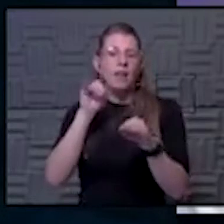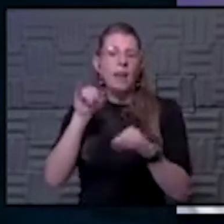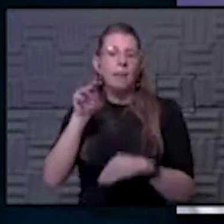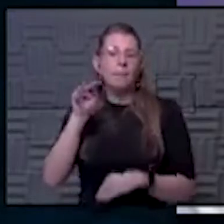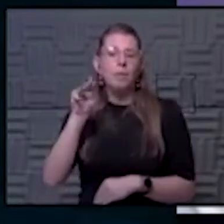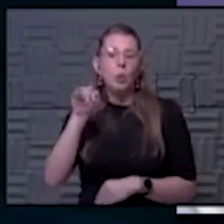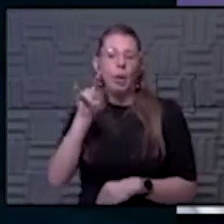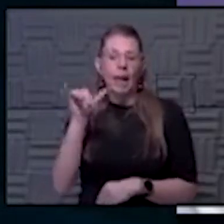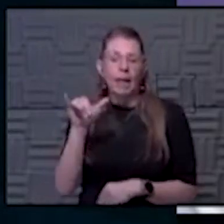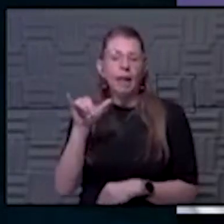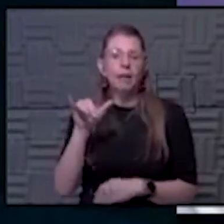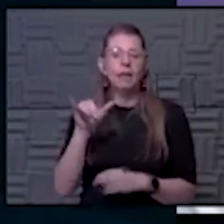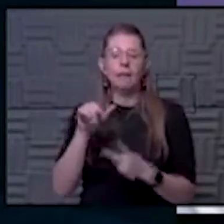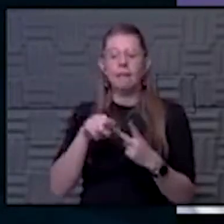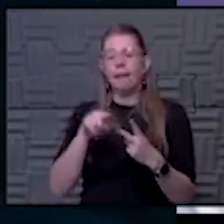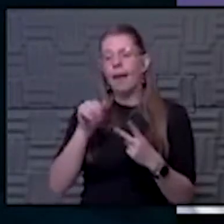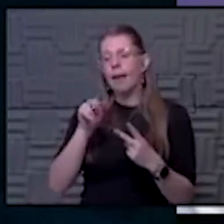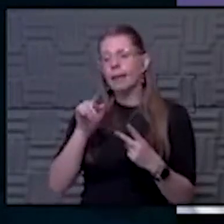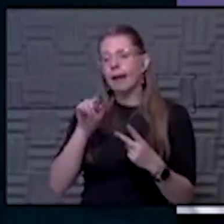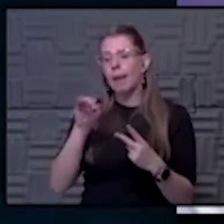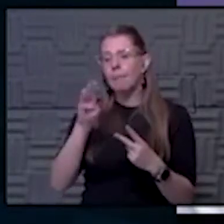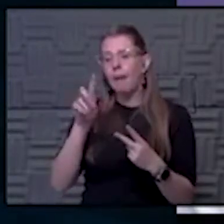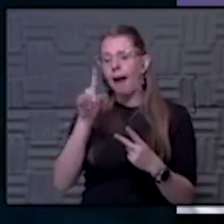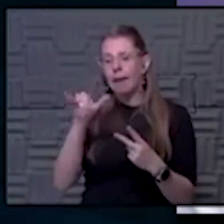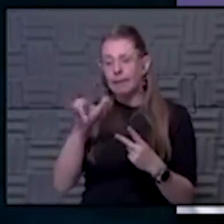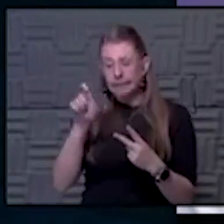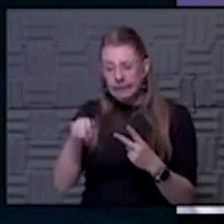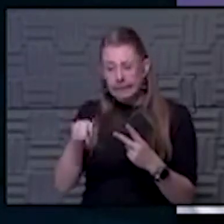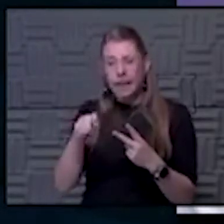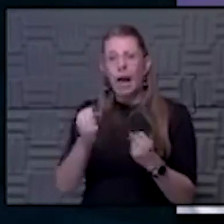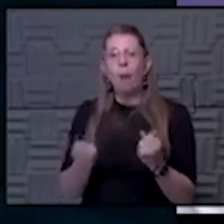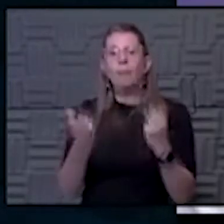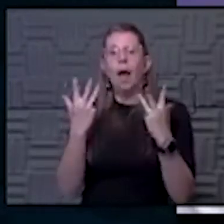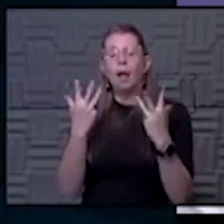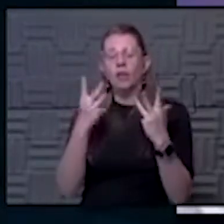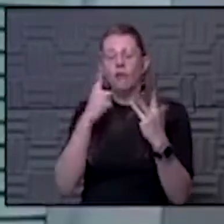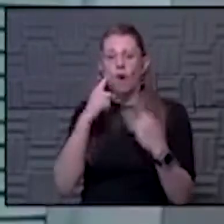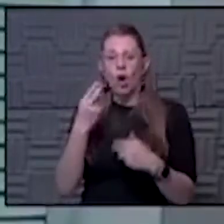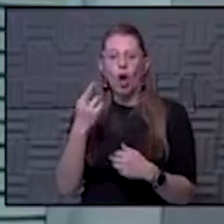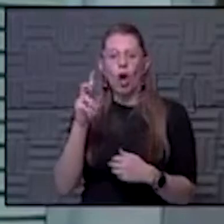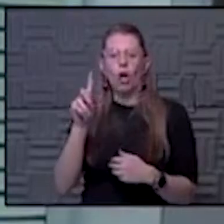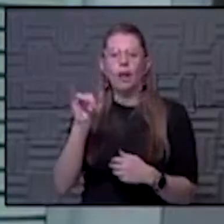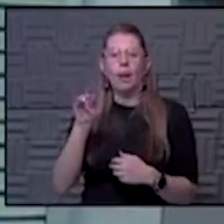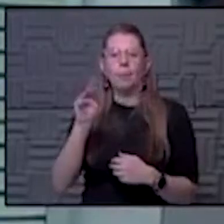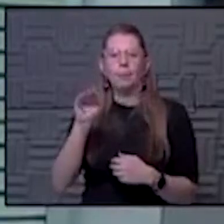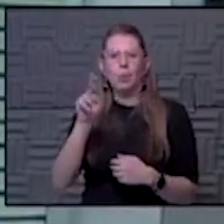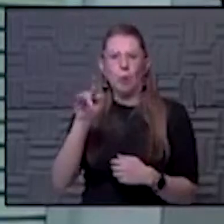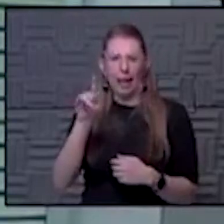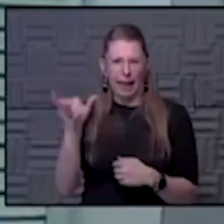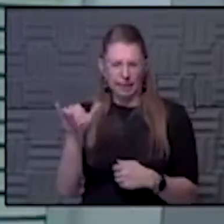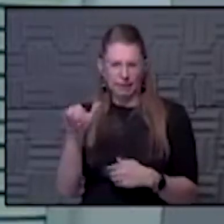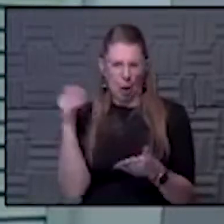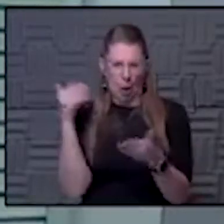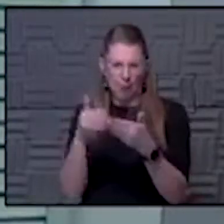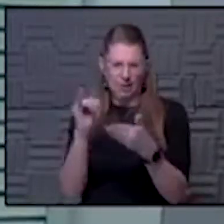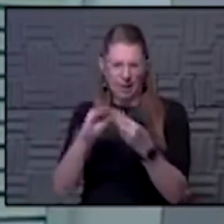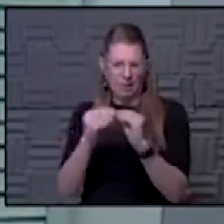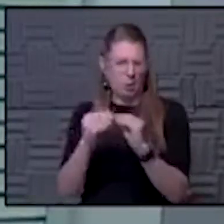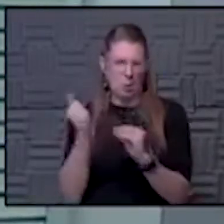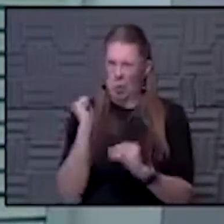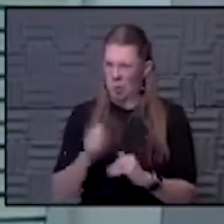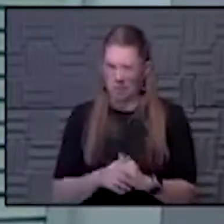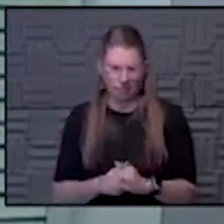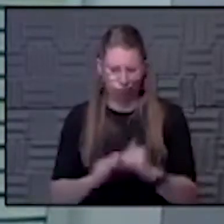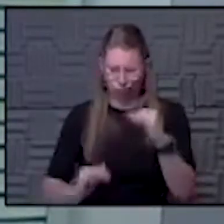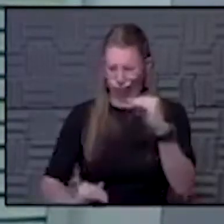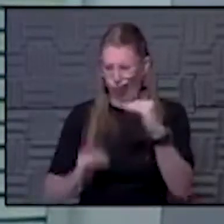antibody formation in a population are required to garner herd immunity. But we're not going to be anywhere close to that. Even if we said